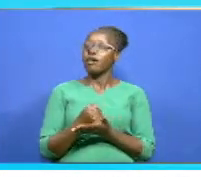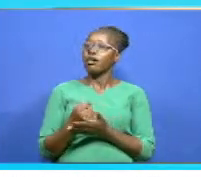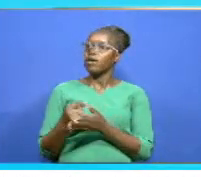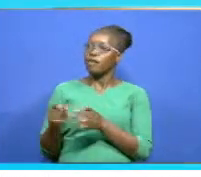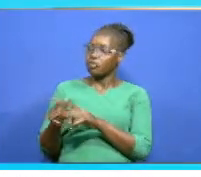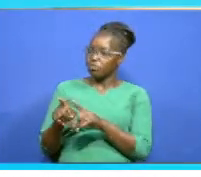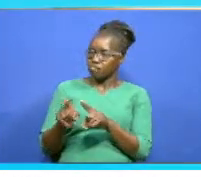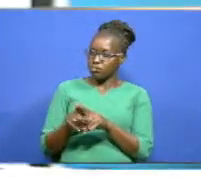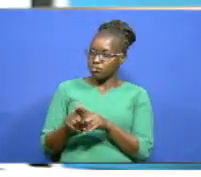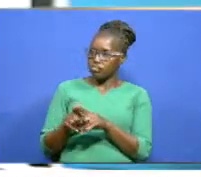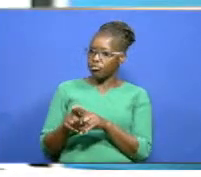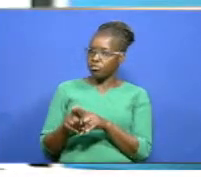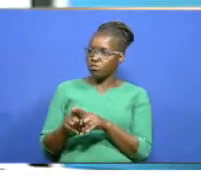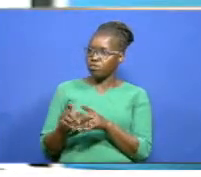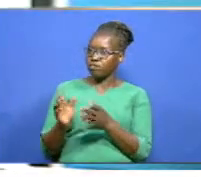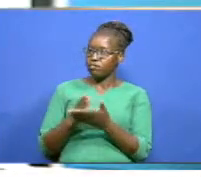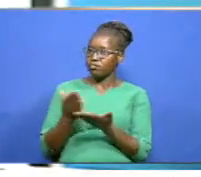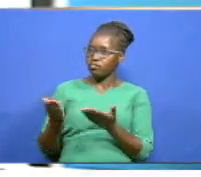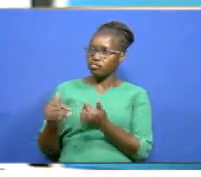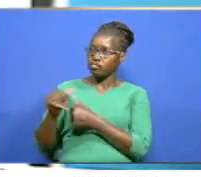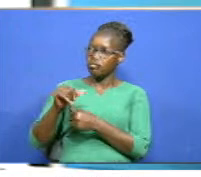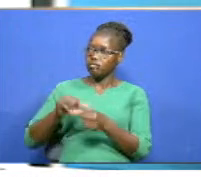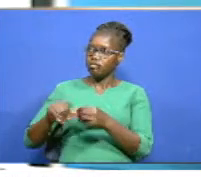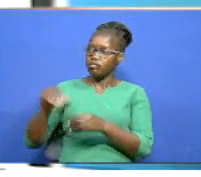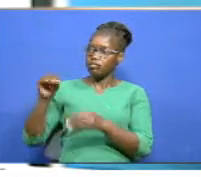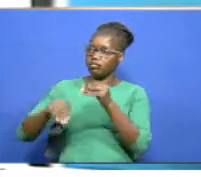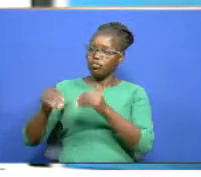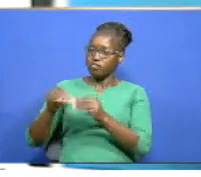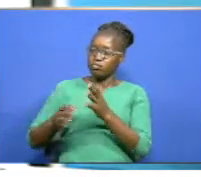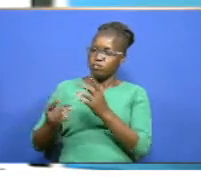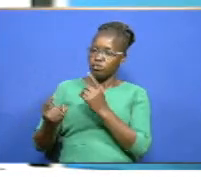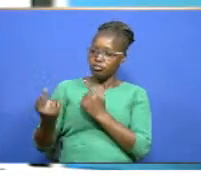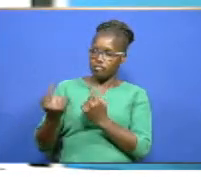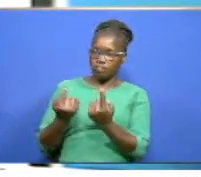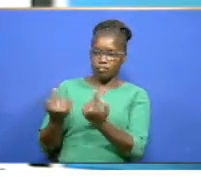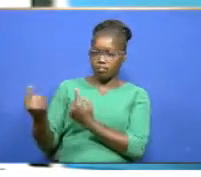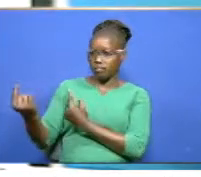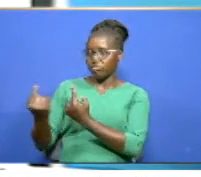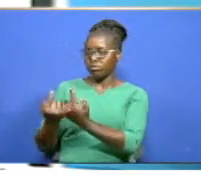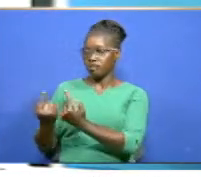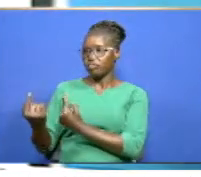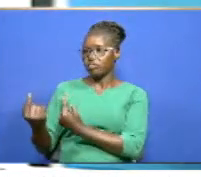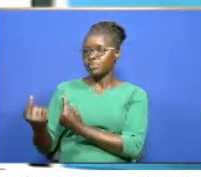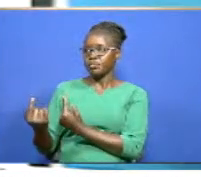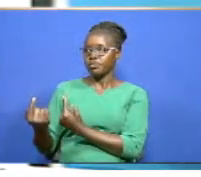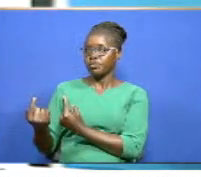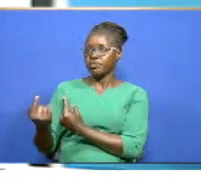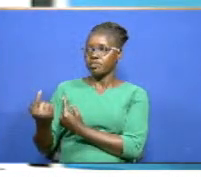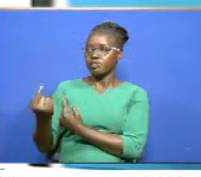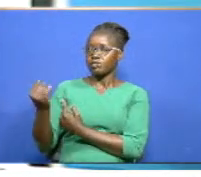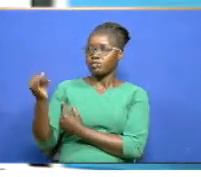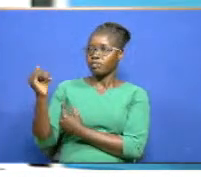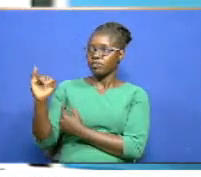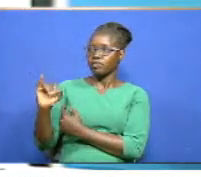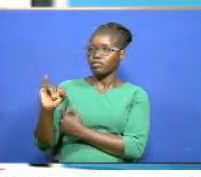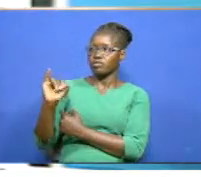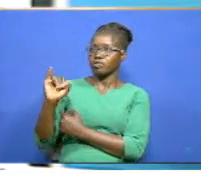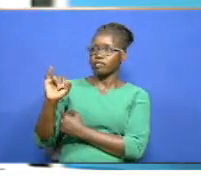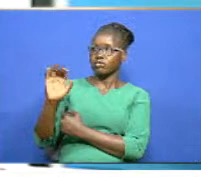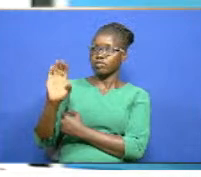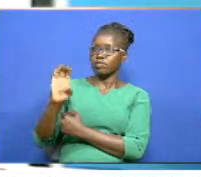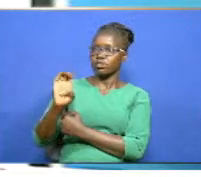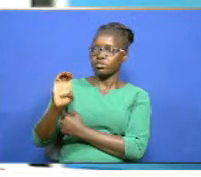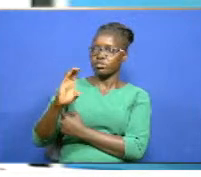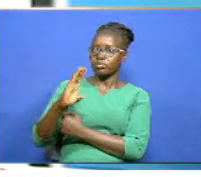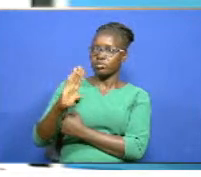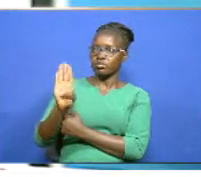thing about the voter turnout, while the IBC, their role may